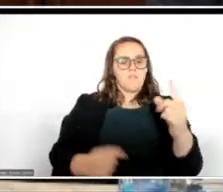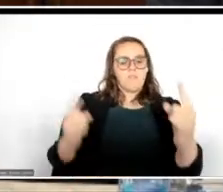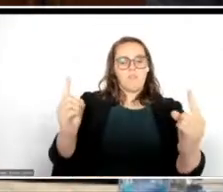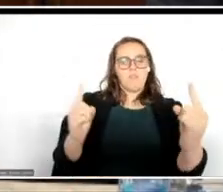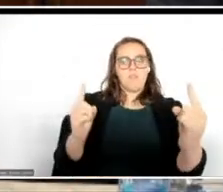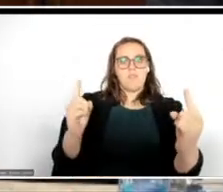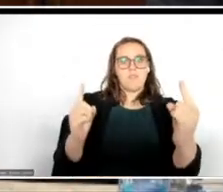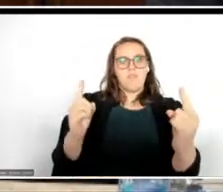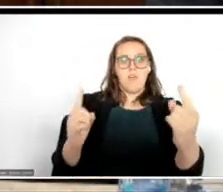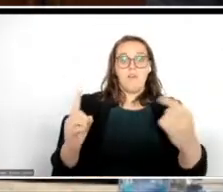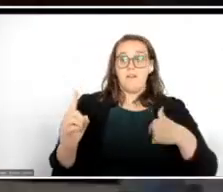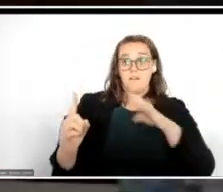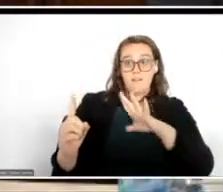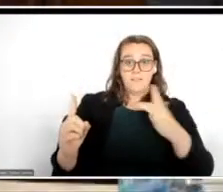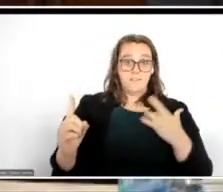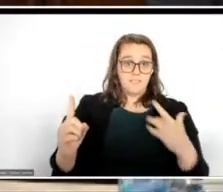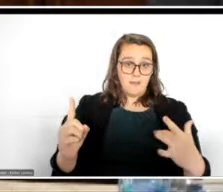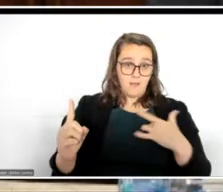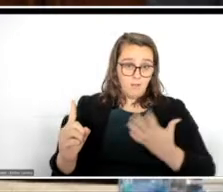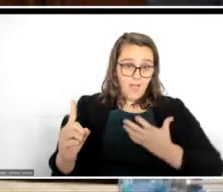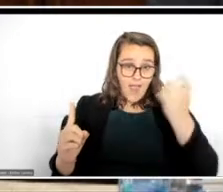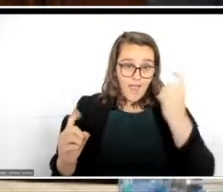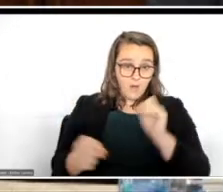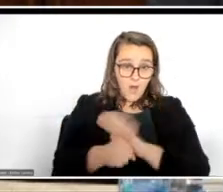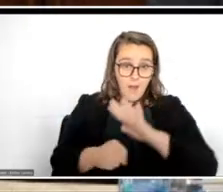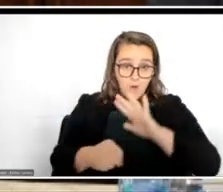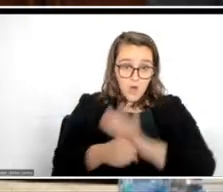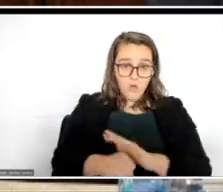anger outburst at this decision. And the president said,